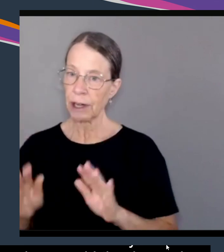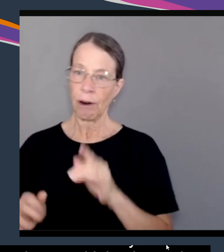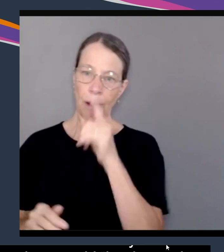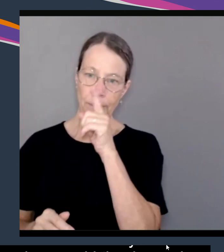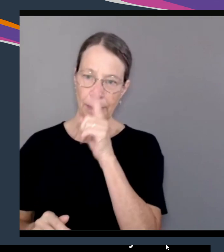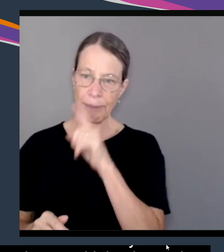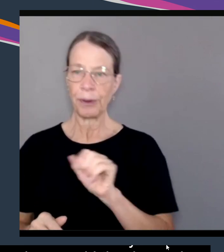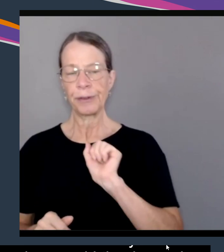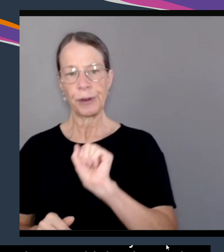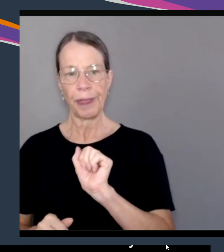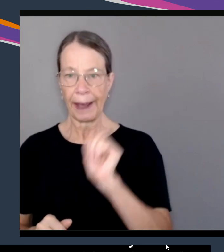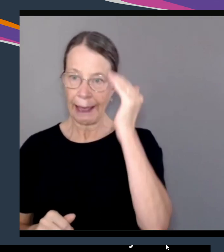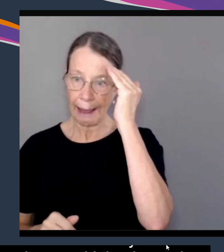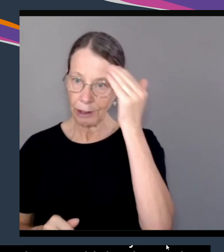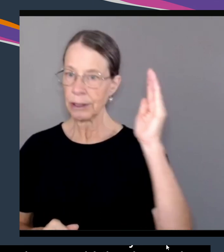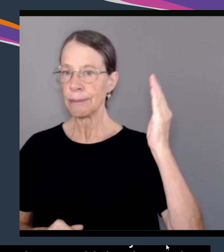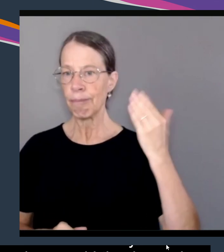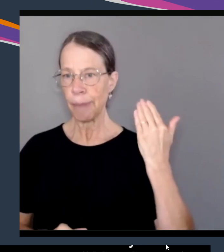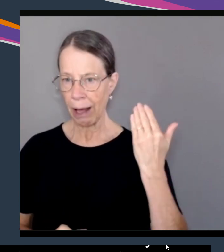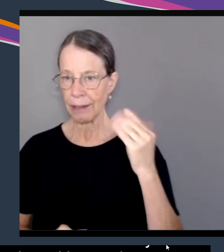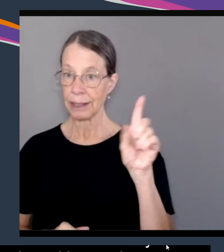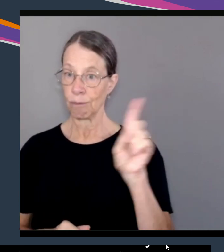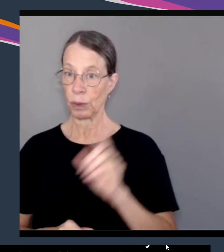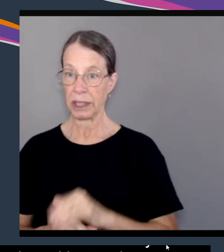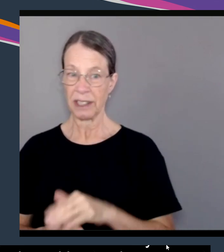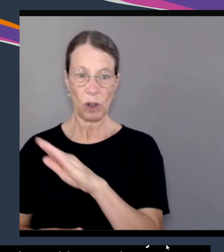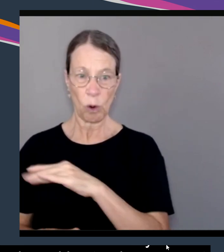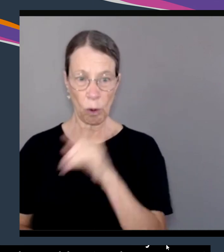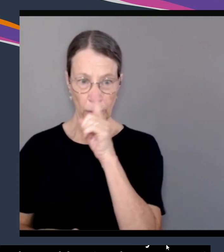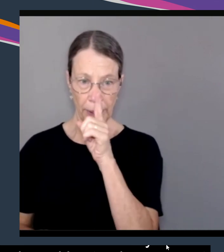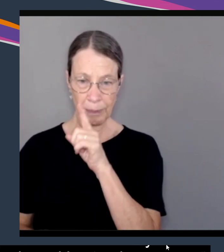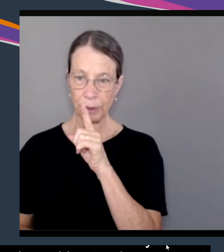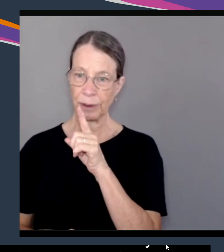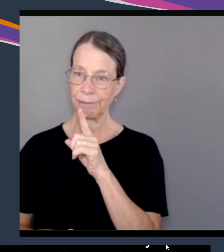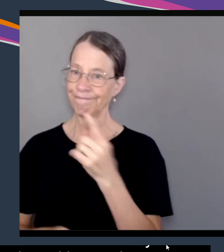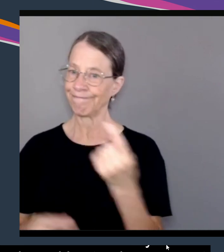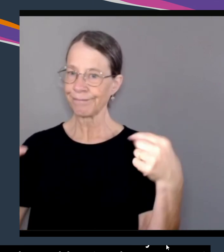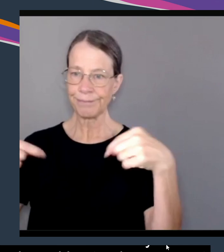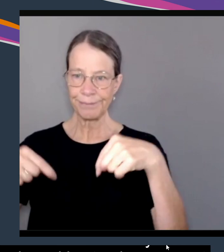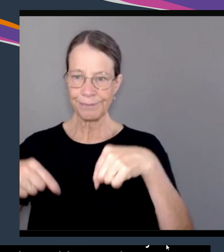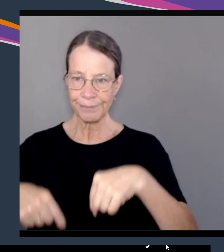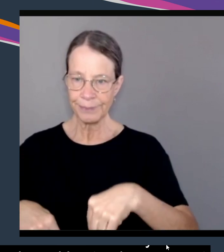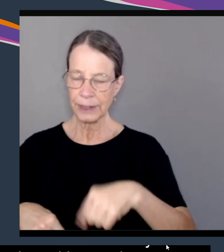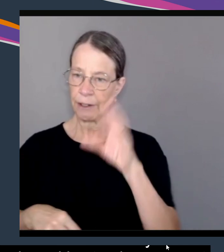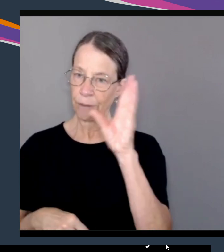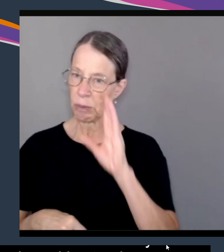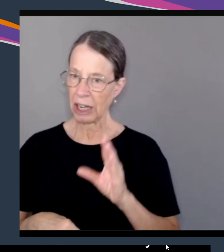present, and all of those people who are joining us from country,